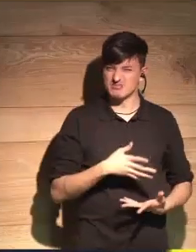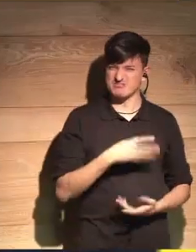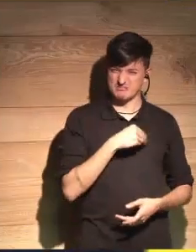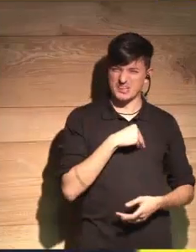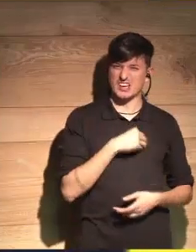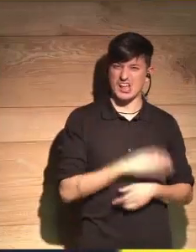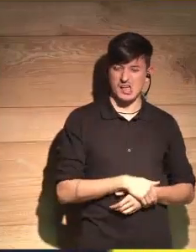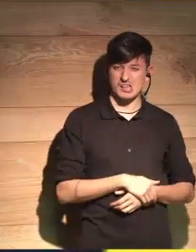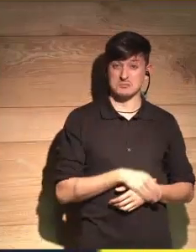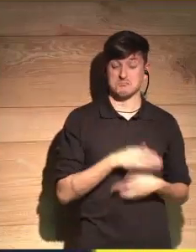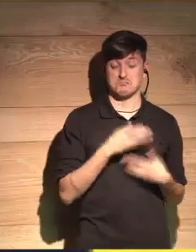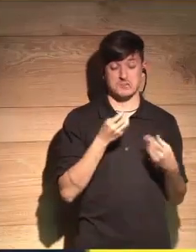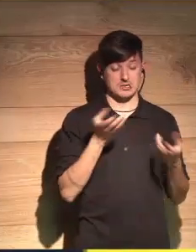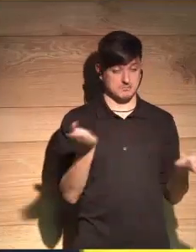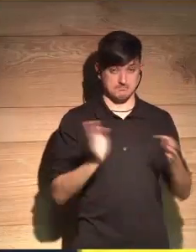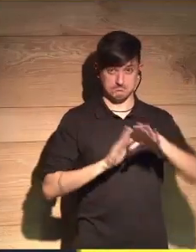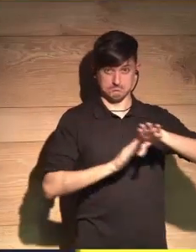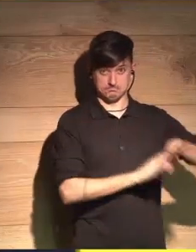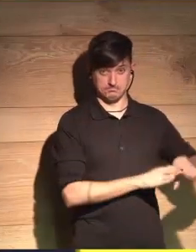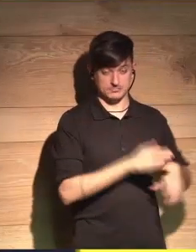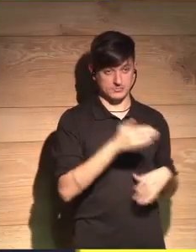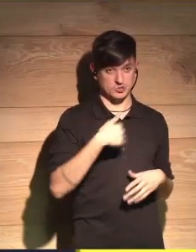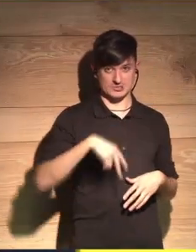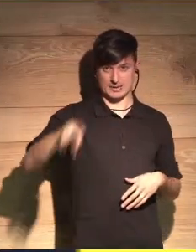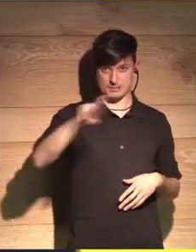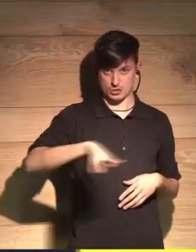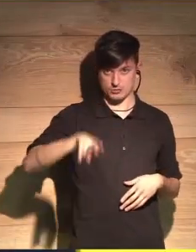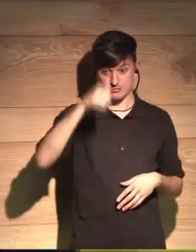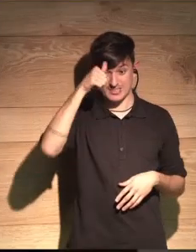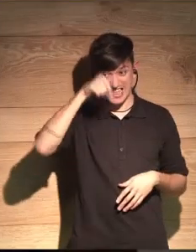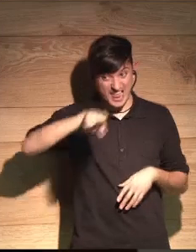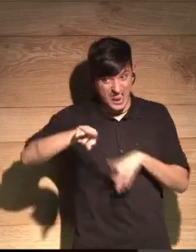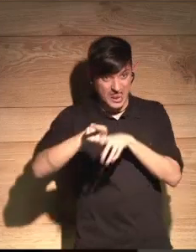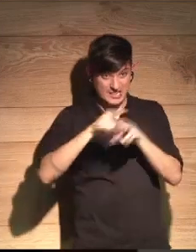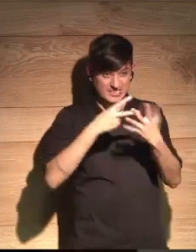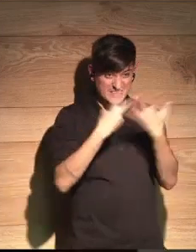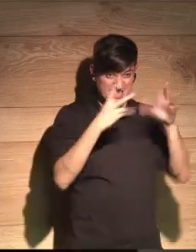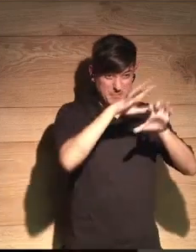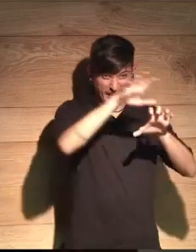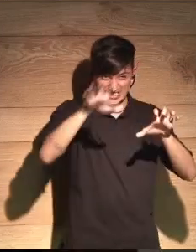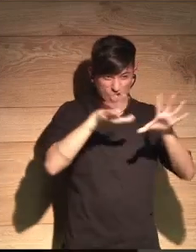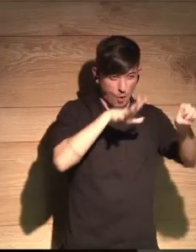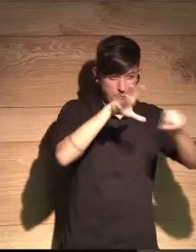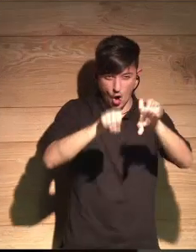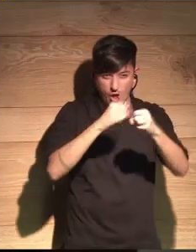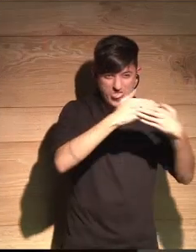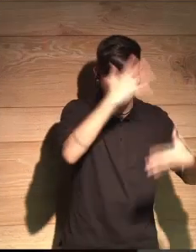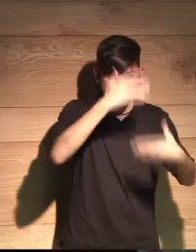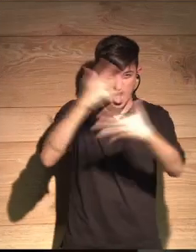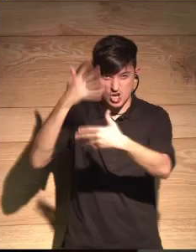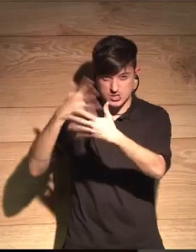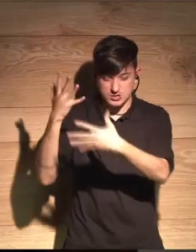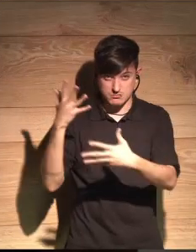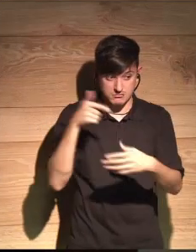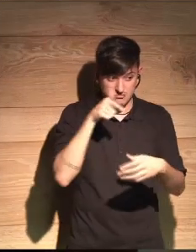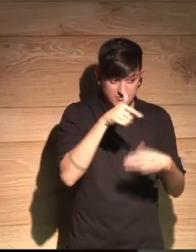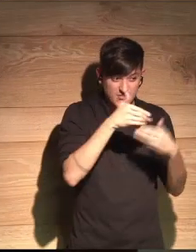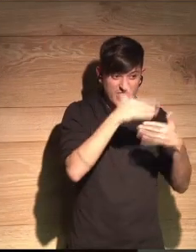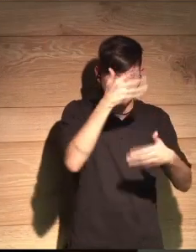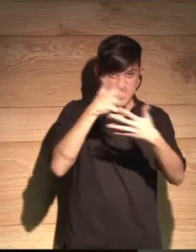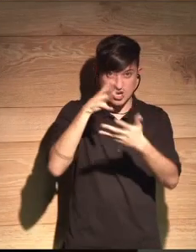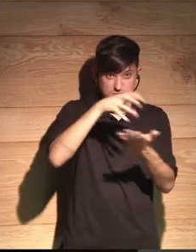districts. And in any case, he bought this series of